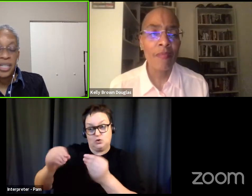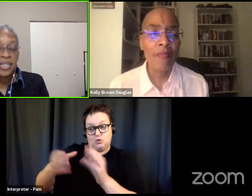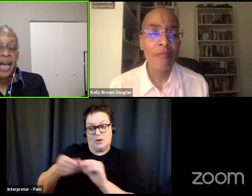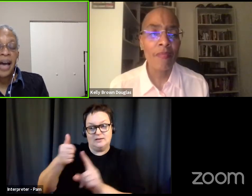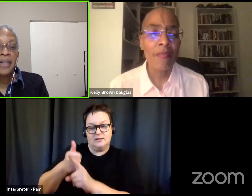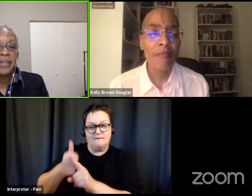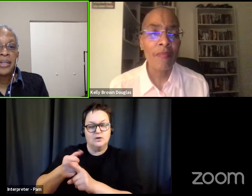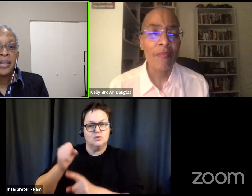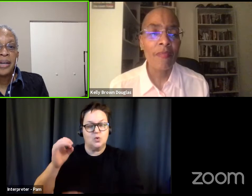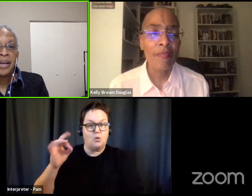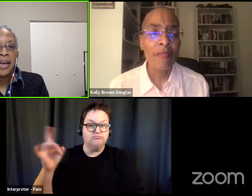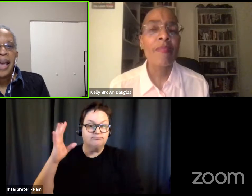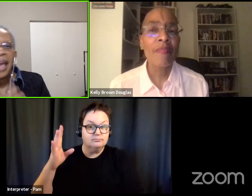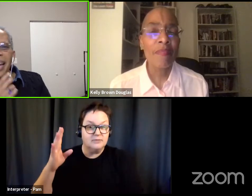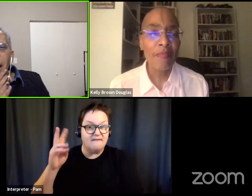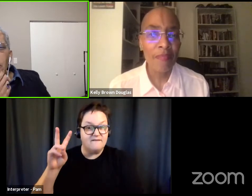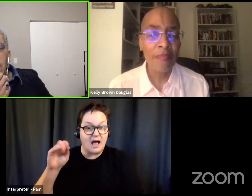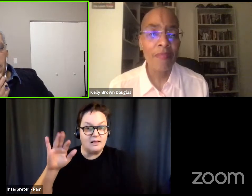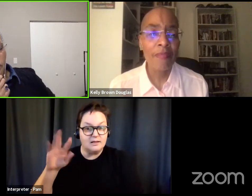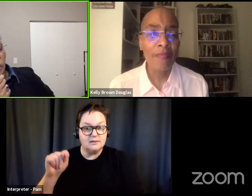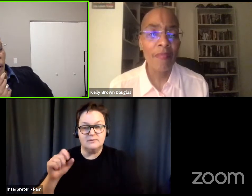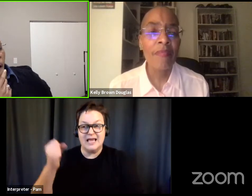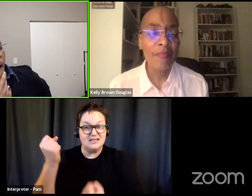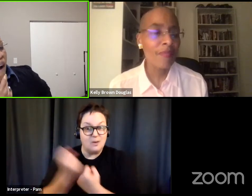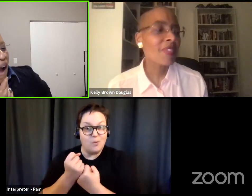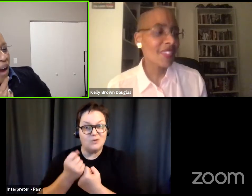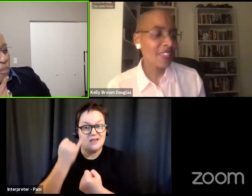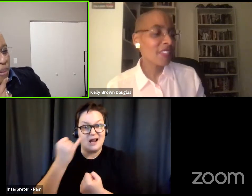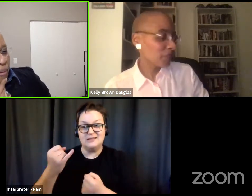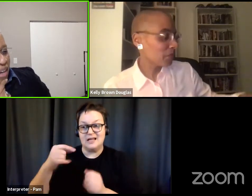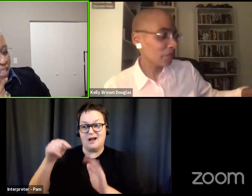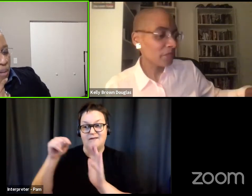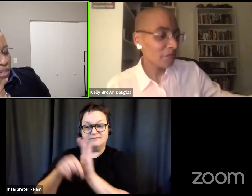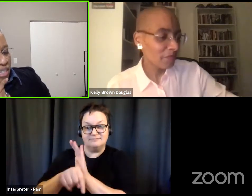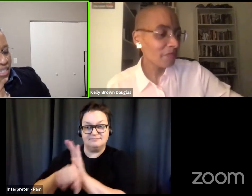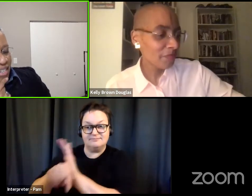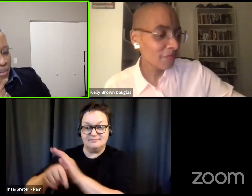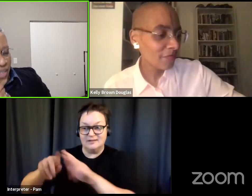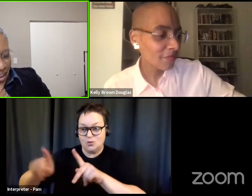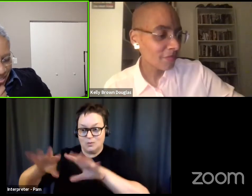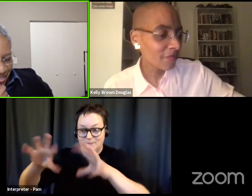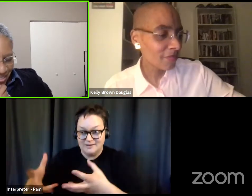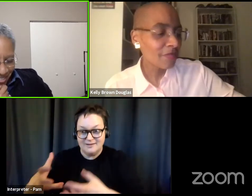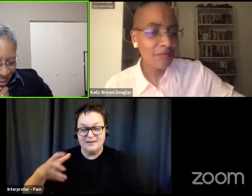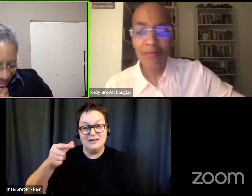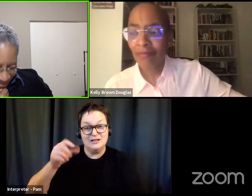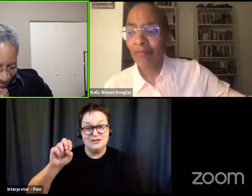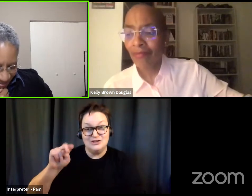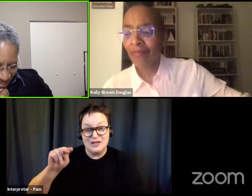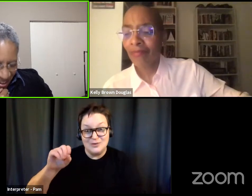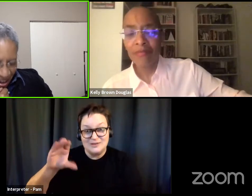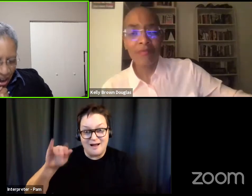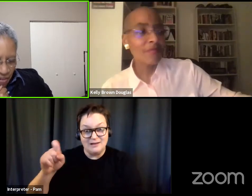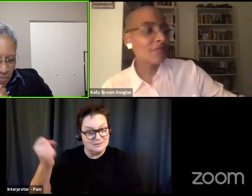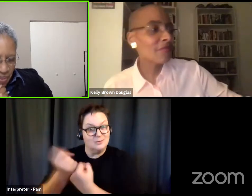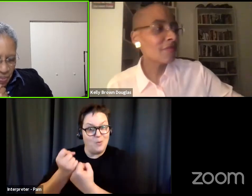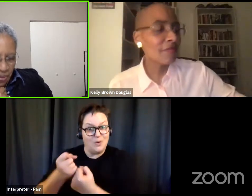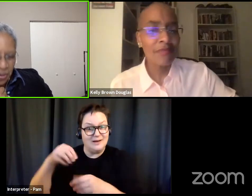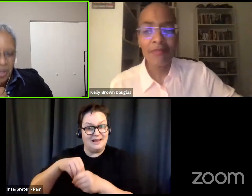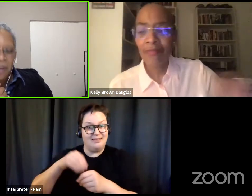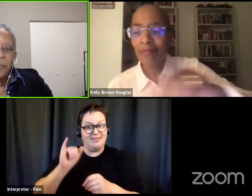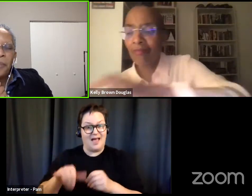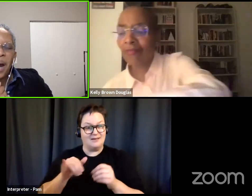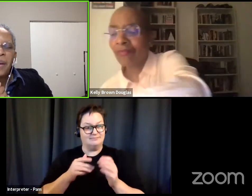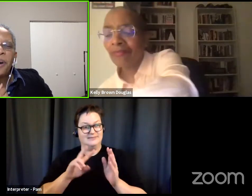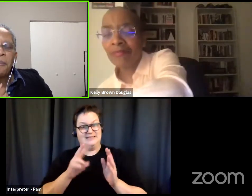supports genocide. And I remember as I was sitting with Exodus today, I